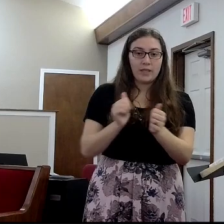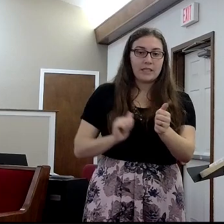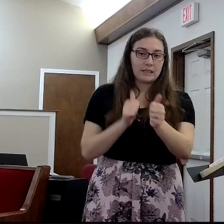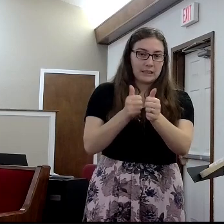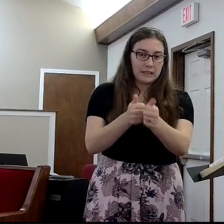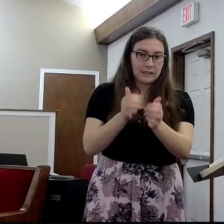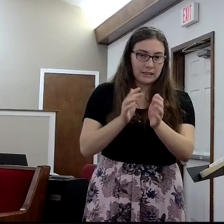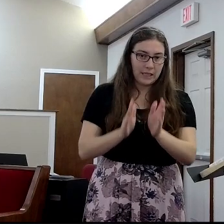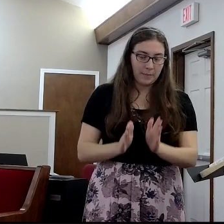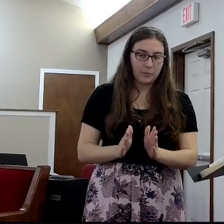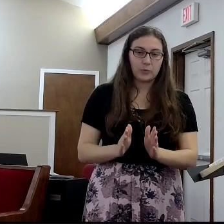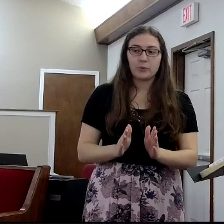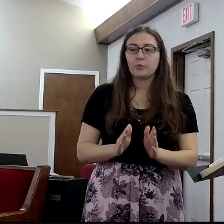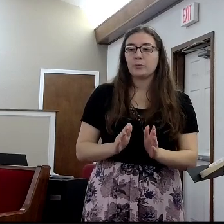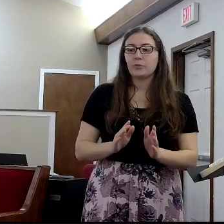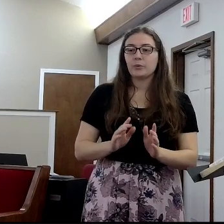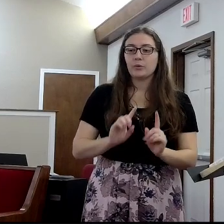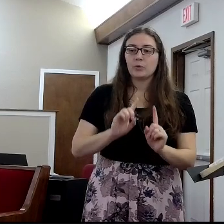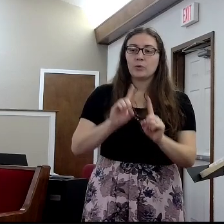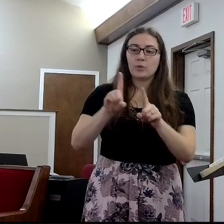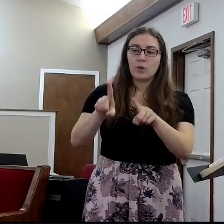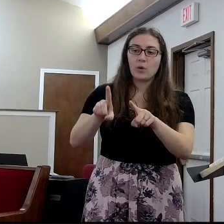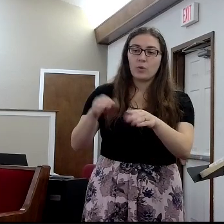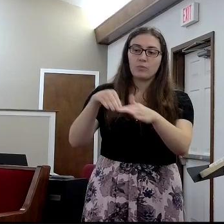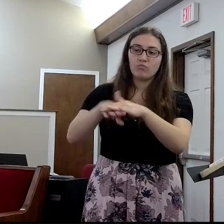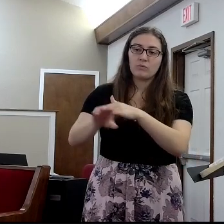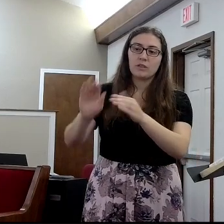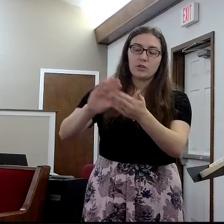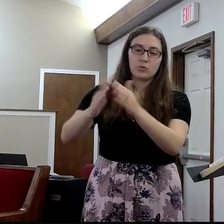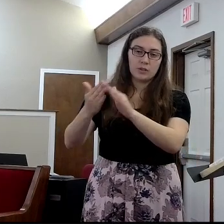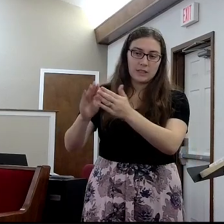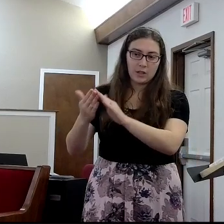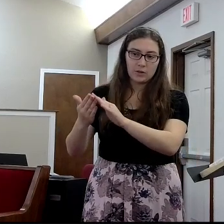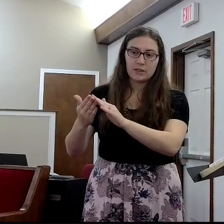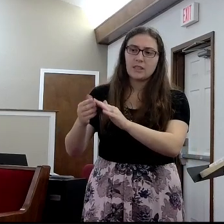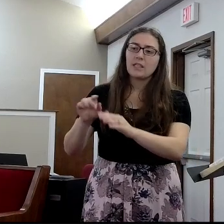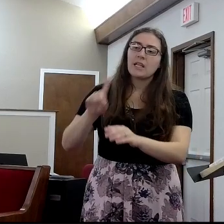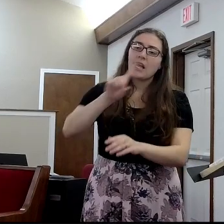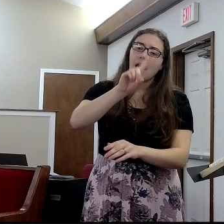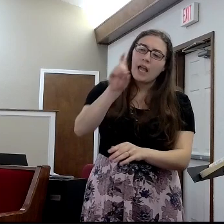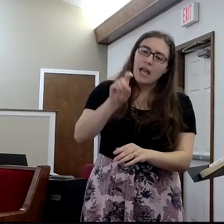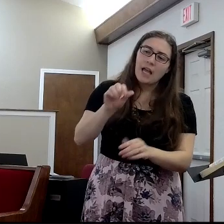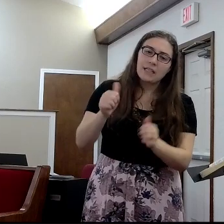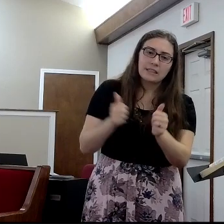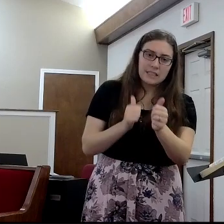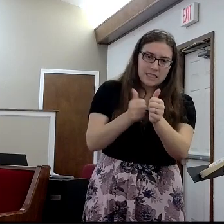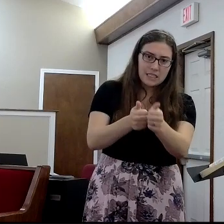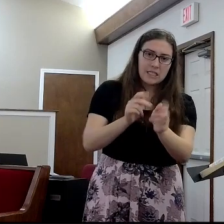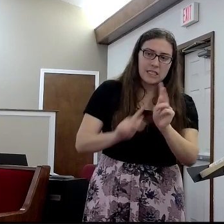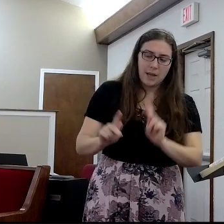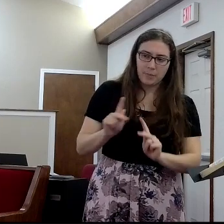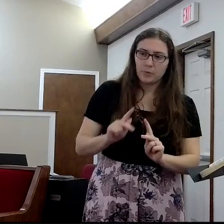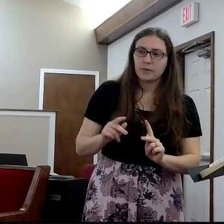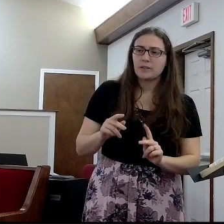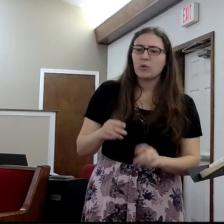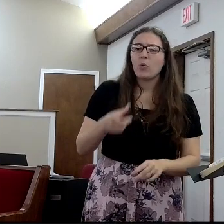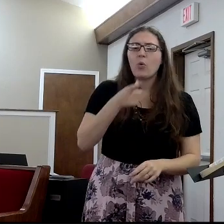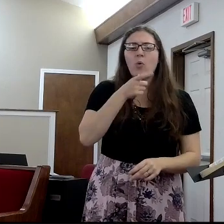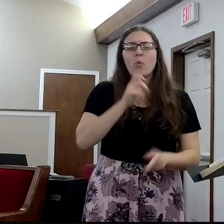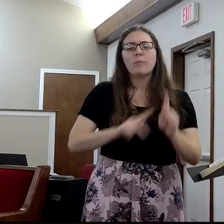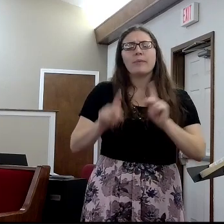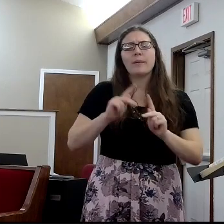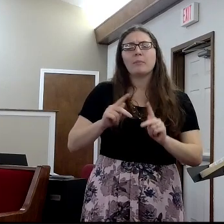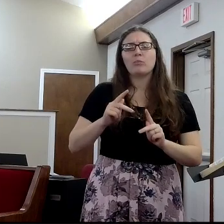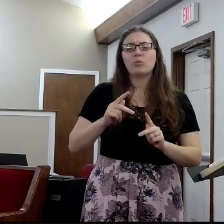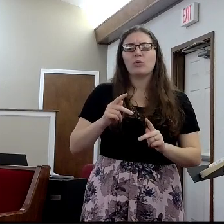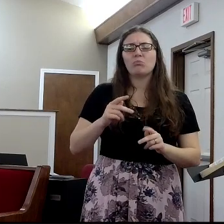out and his disciples into the towns of Caesarea Philippi, and by the way he asked his disciples, saying unto them, Whom